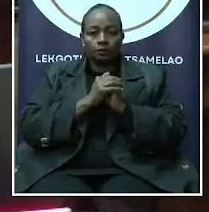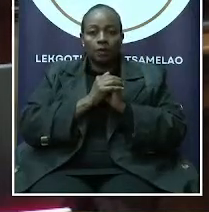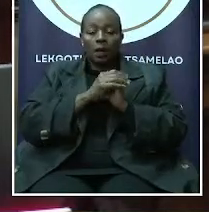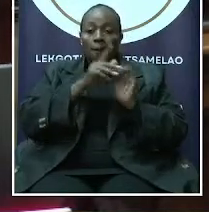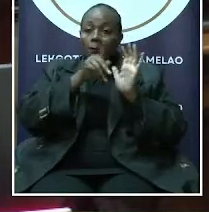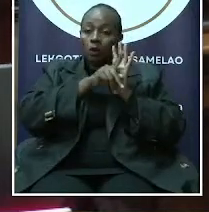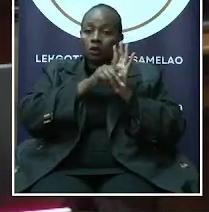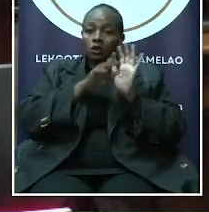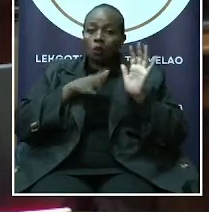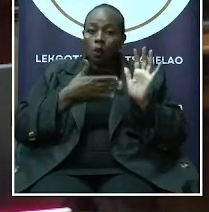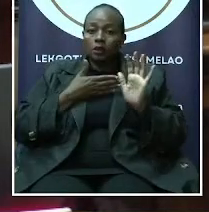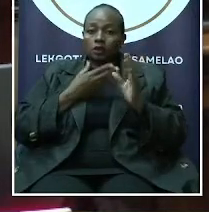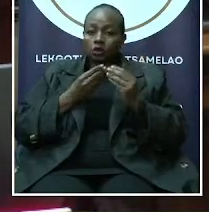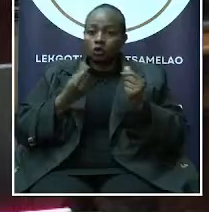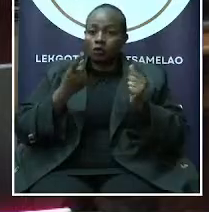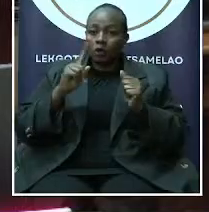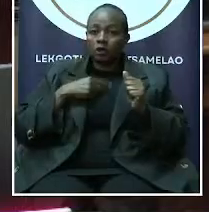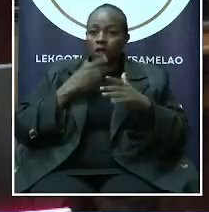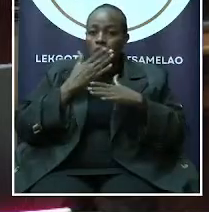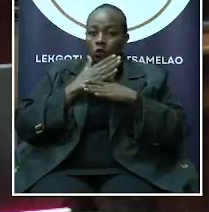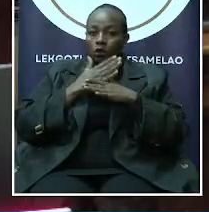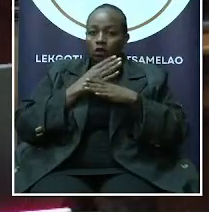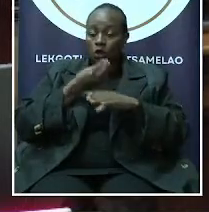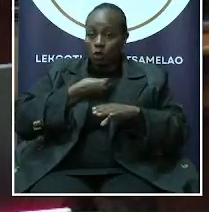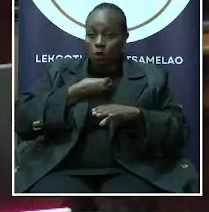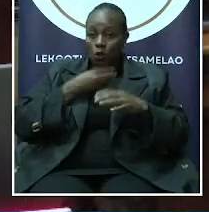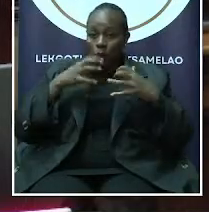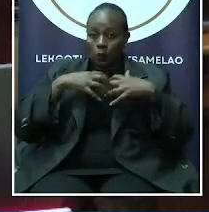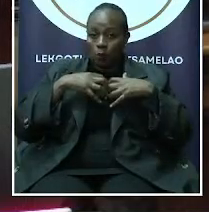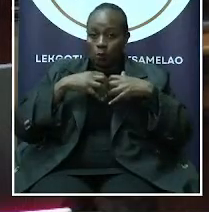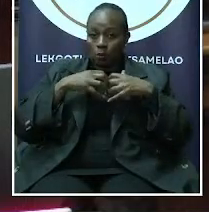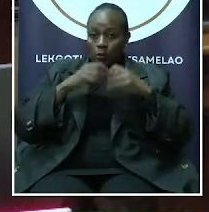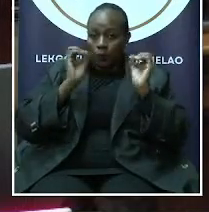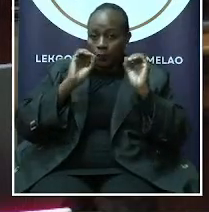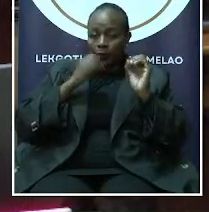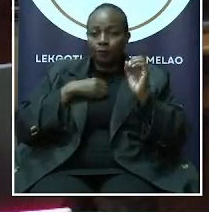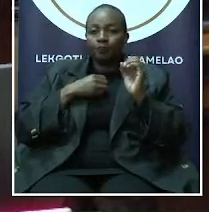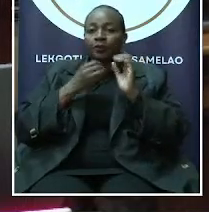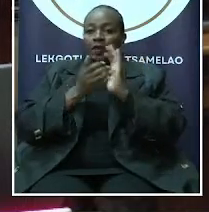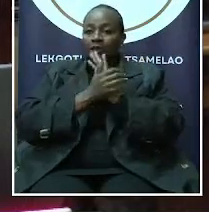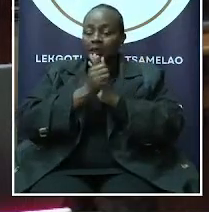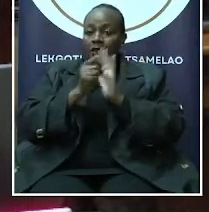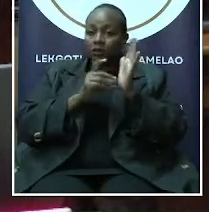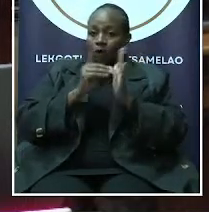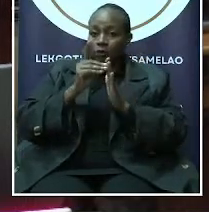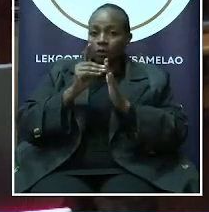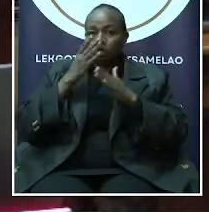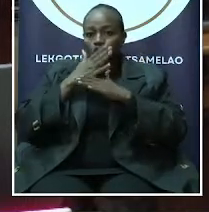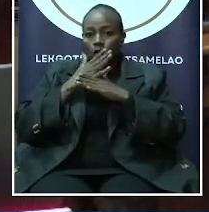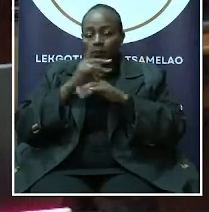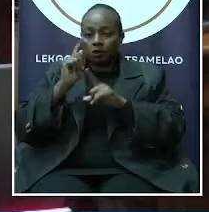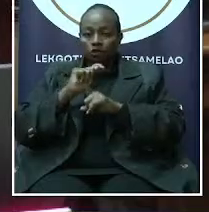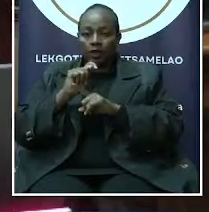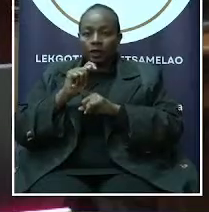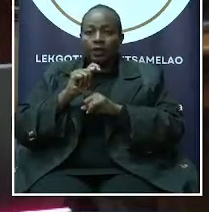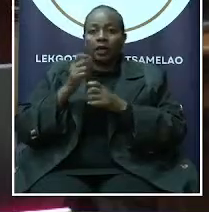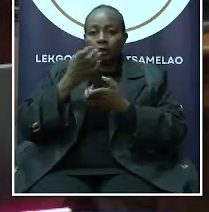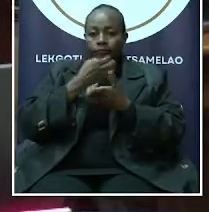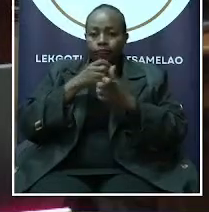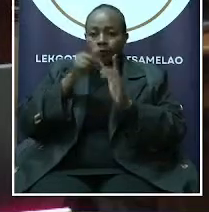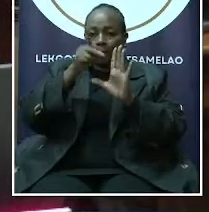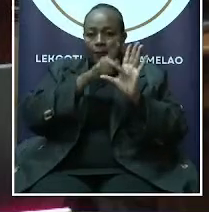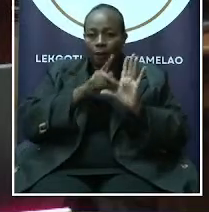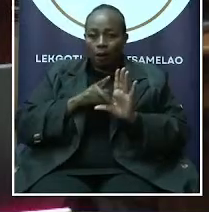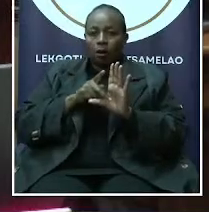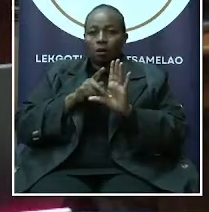to address youth unemployment by creating a structured pathway for skills development, job training and economic participation through